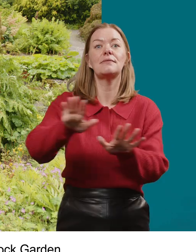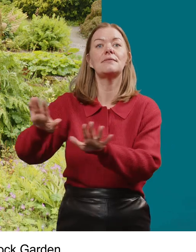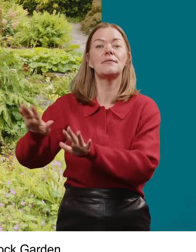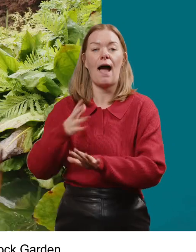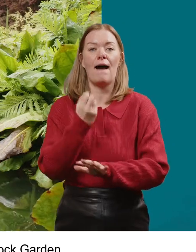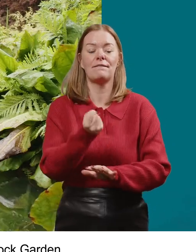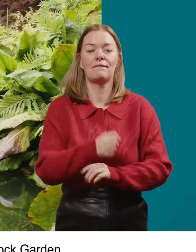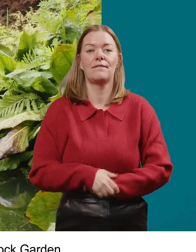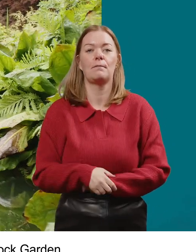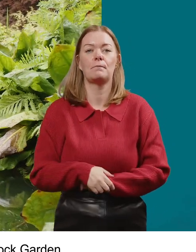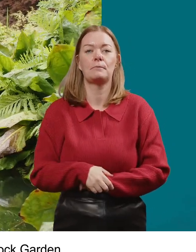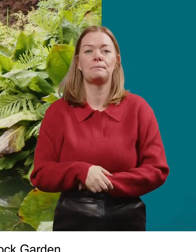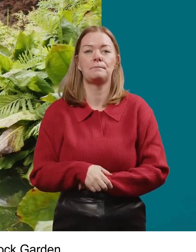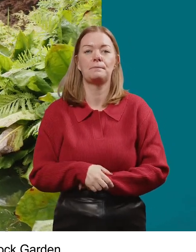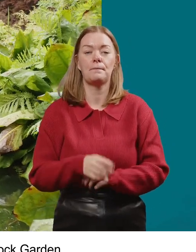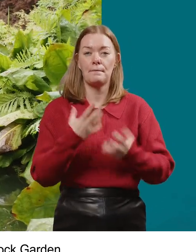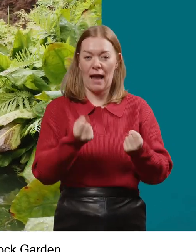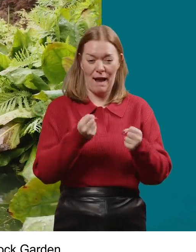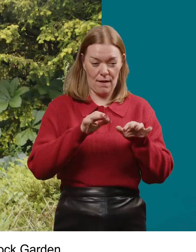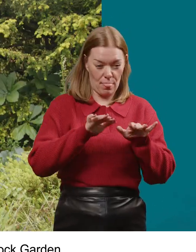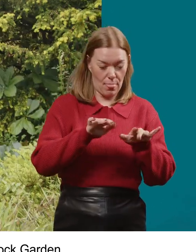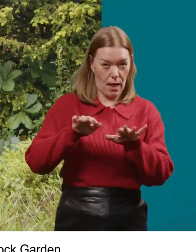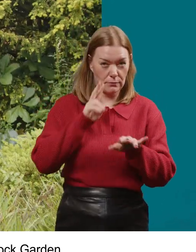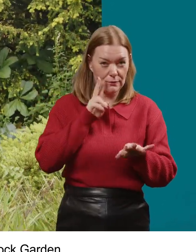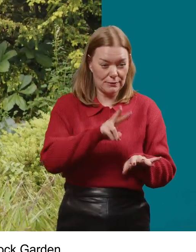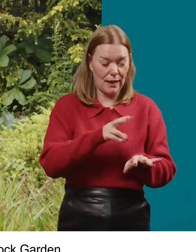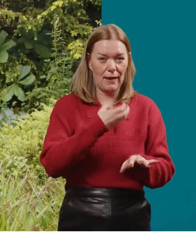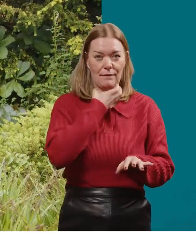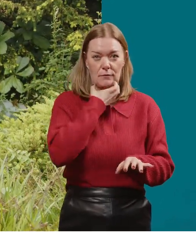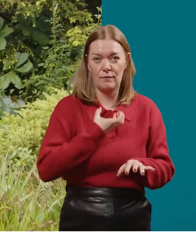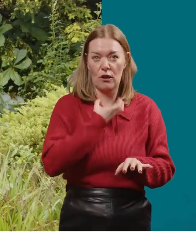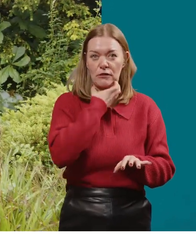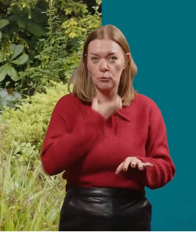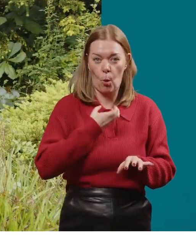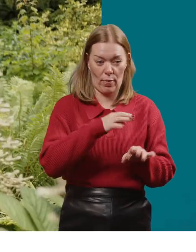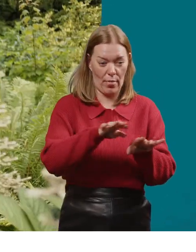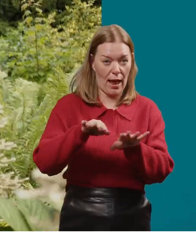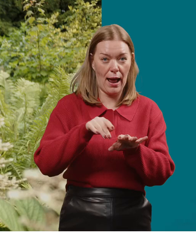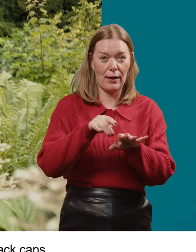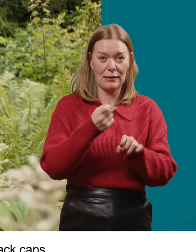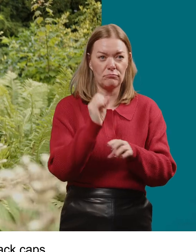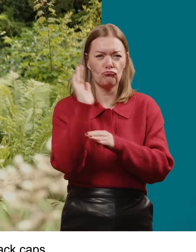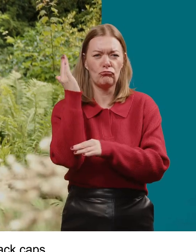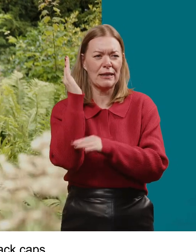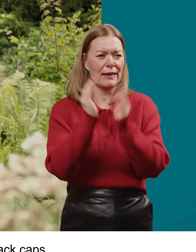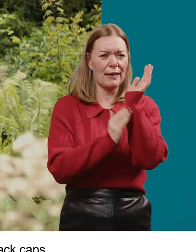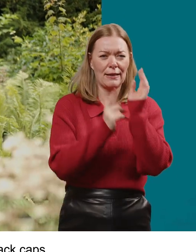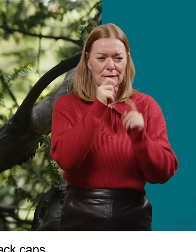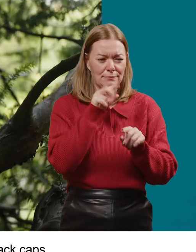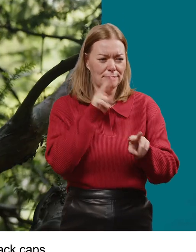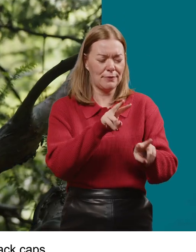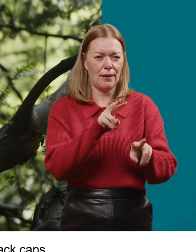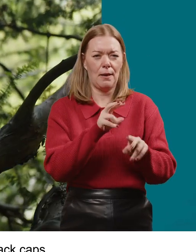Pools and bog areas in the rock garden are alive with newts, frogs and toads, and small holes in walls and trees are the perfect place